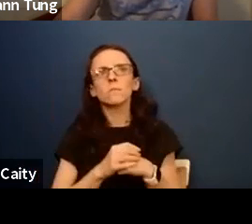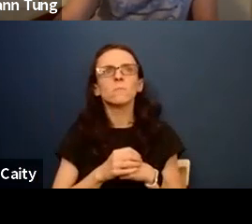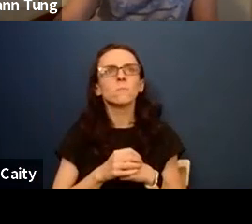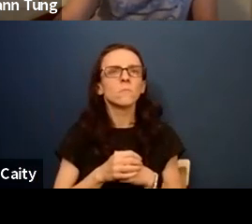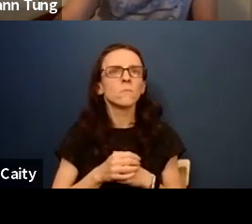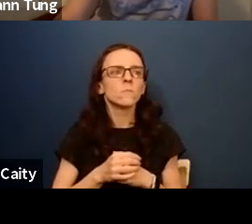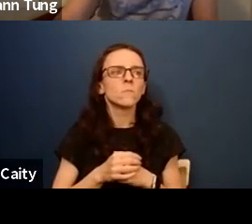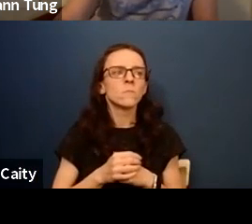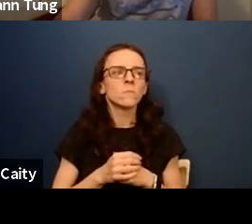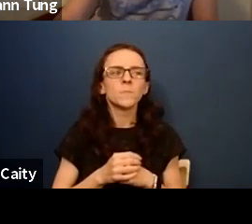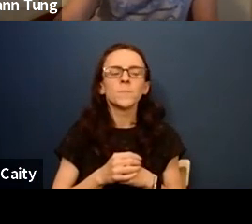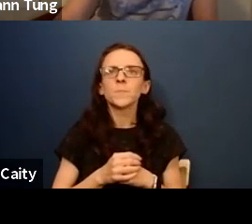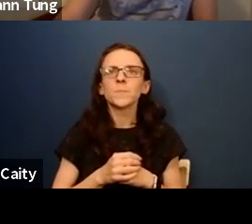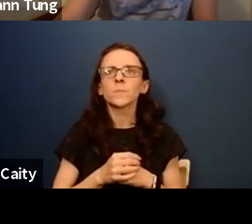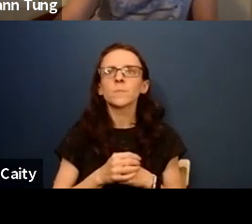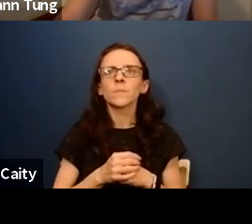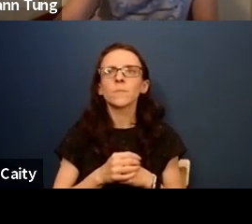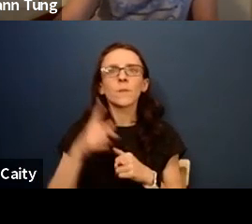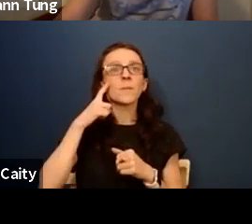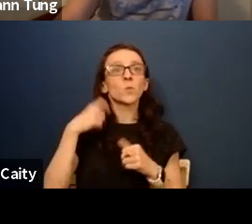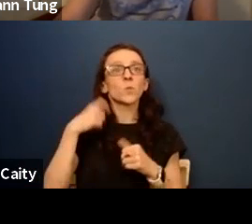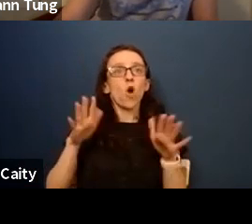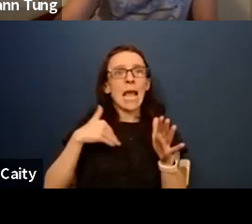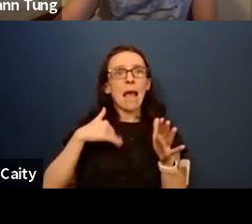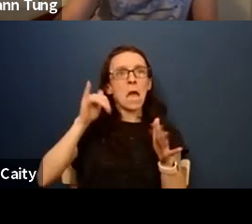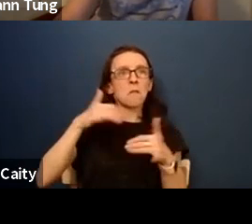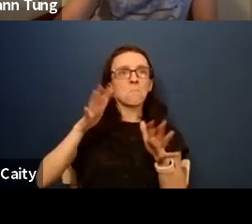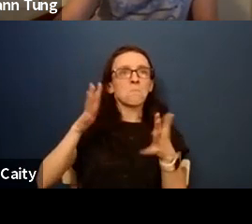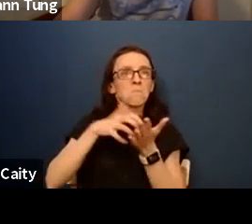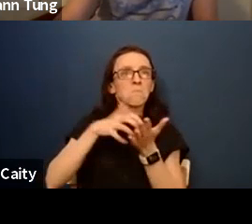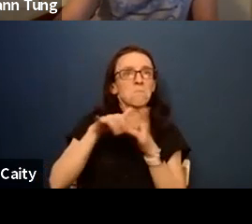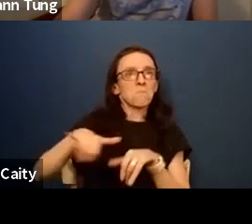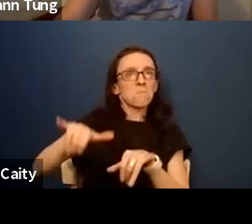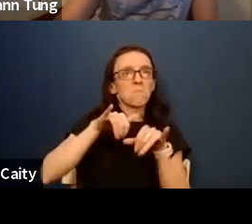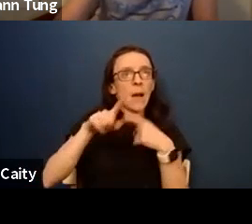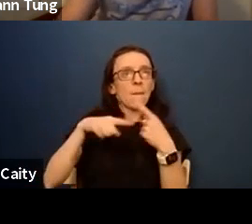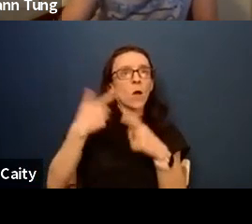just be, because we've come to that consensus around grades. So I want to be clear with